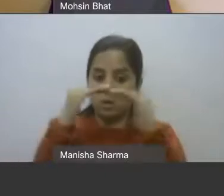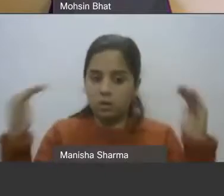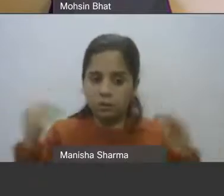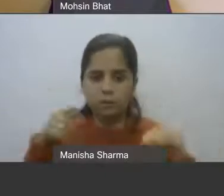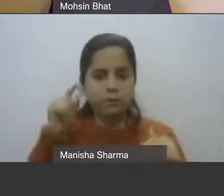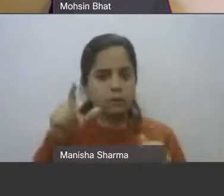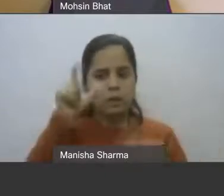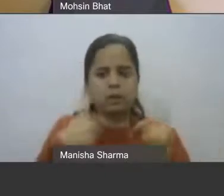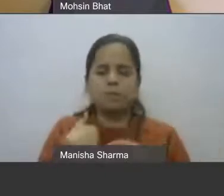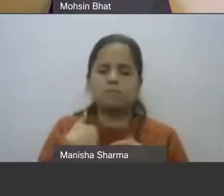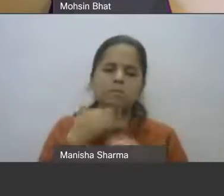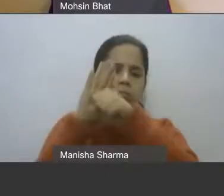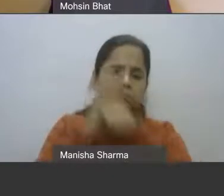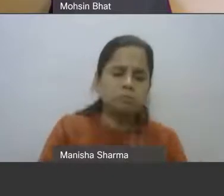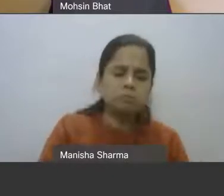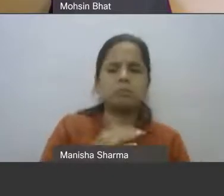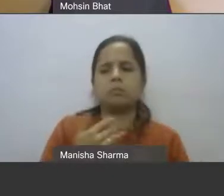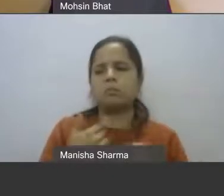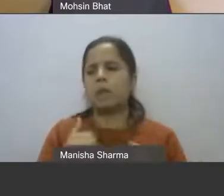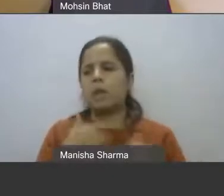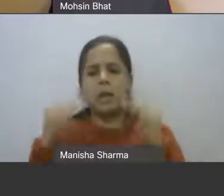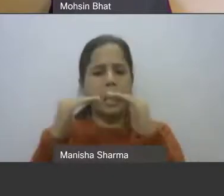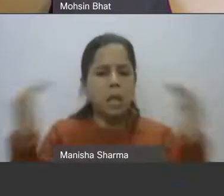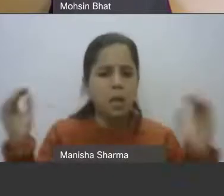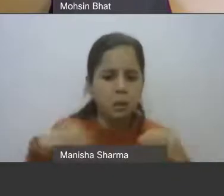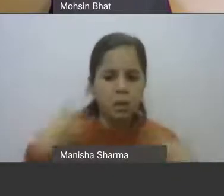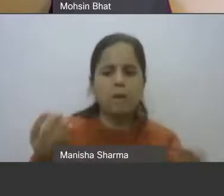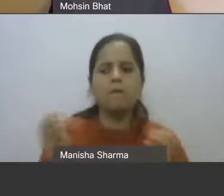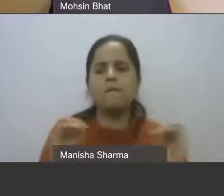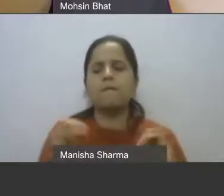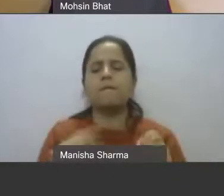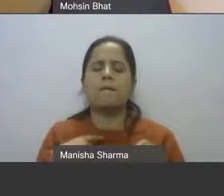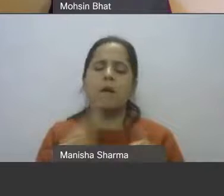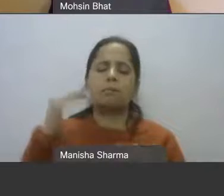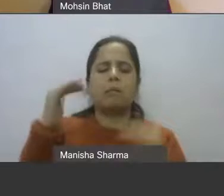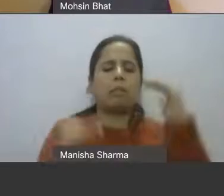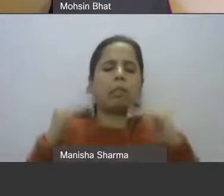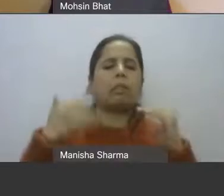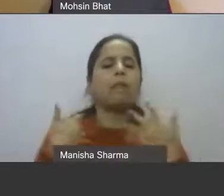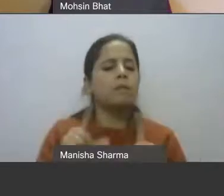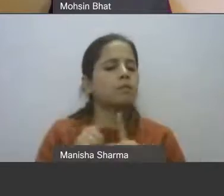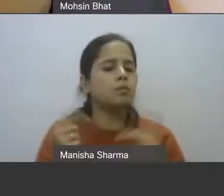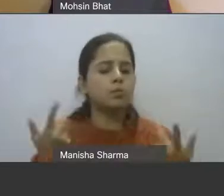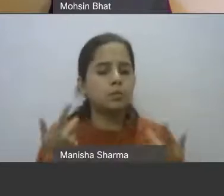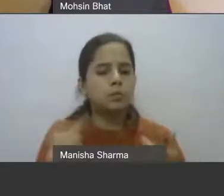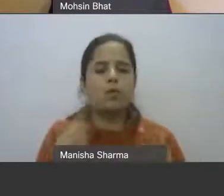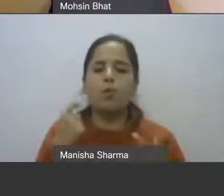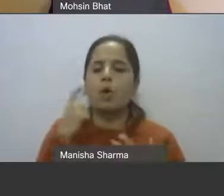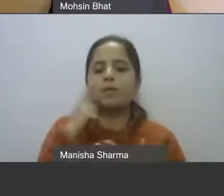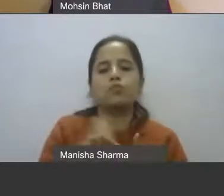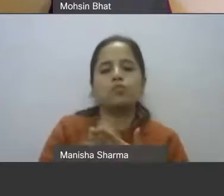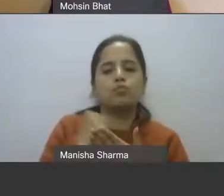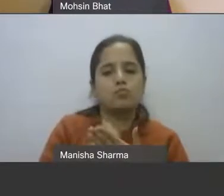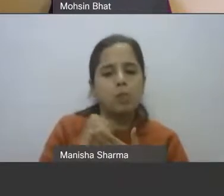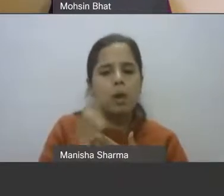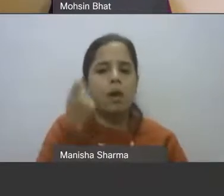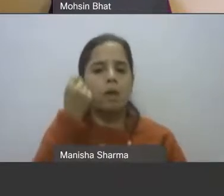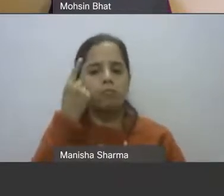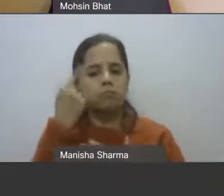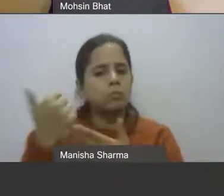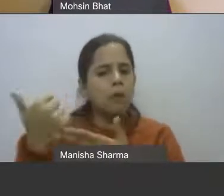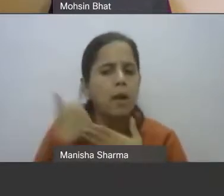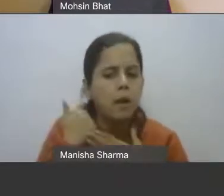people differently for things that is relevant to that treatment. So I want you to try and help us